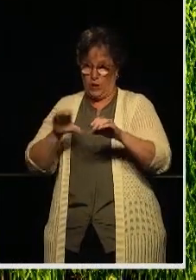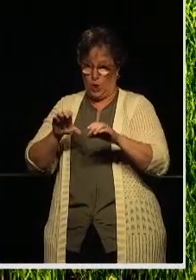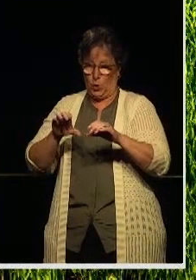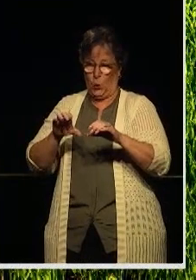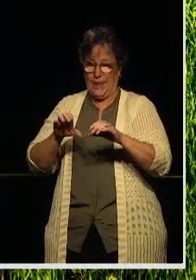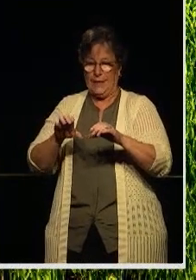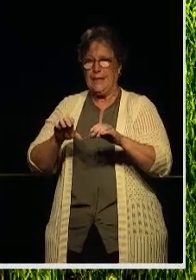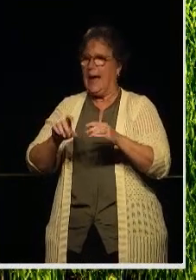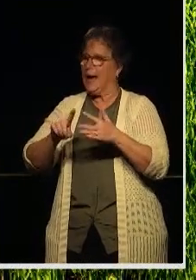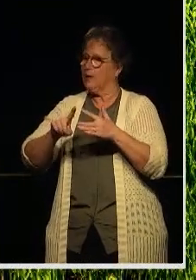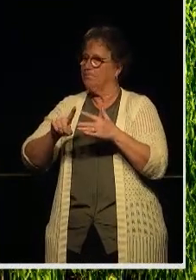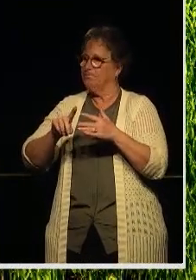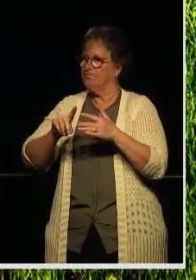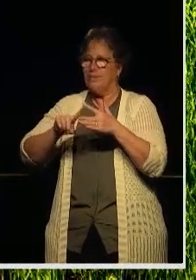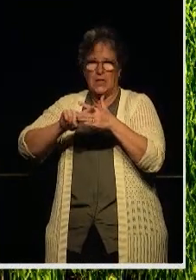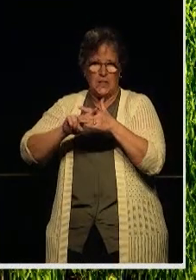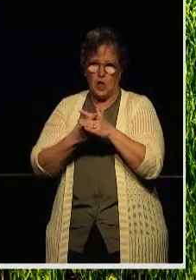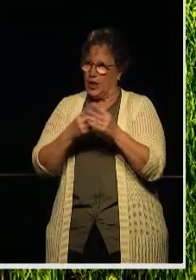farm.